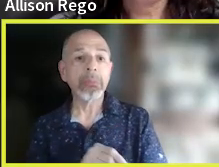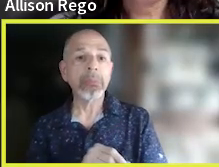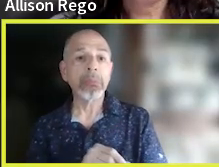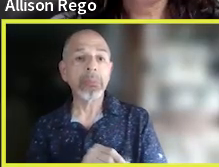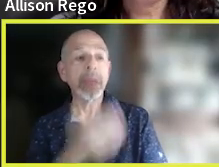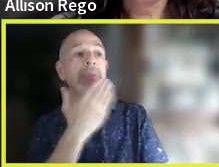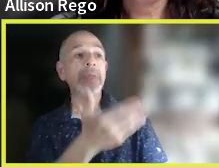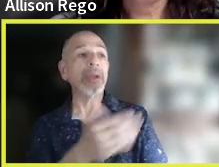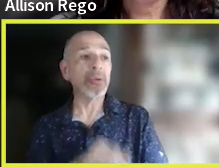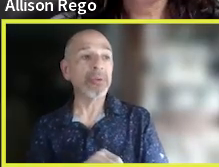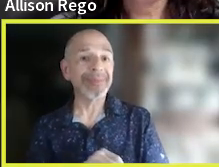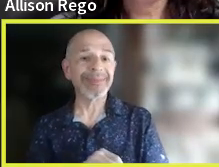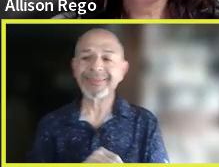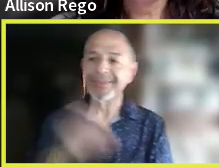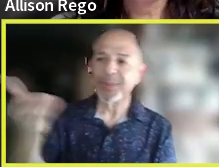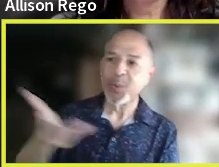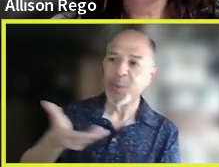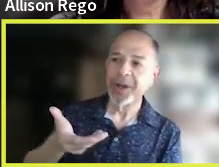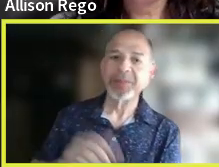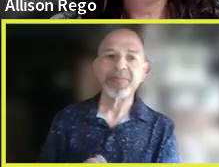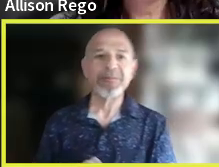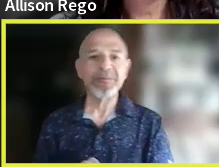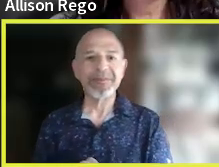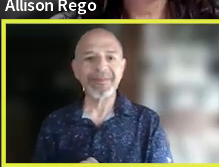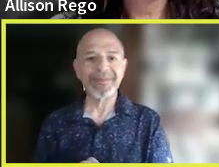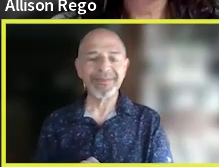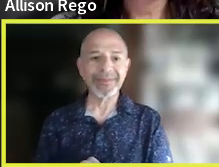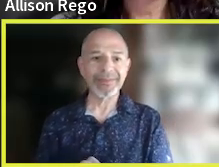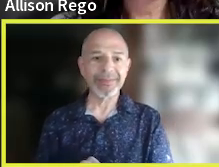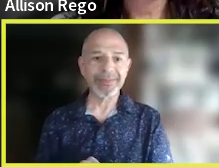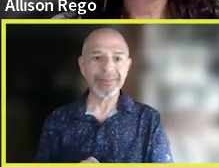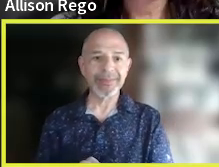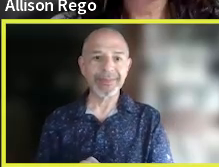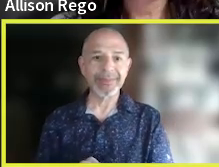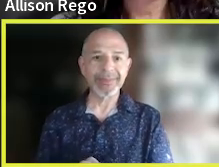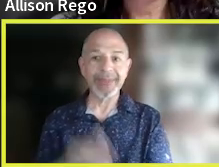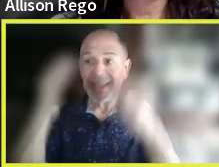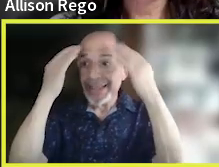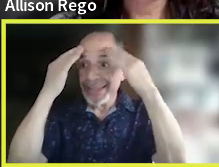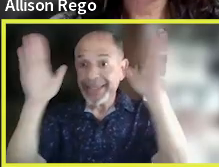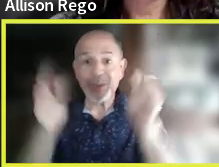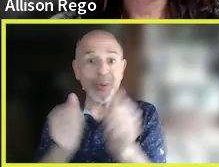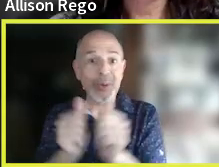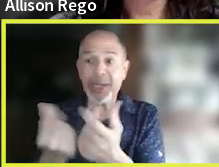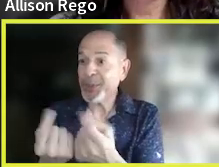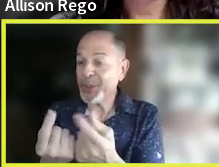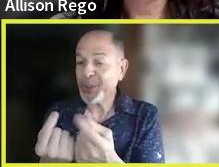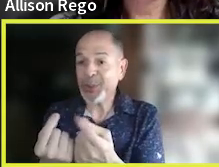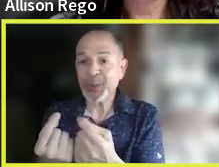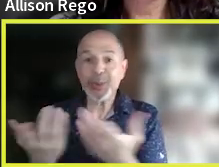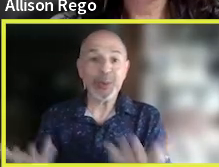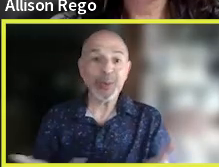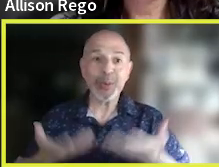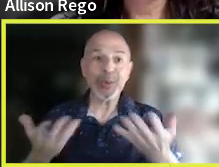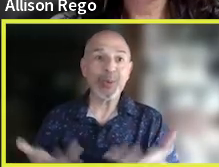Steve. You're welcome. Because I just wasn't sure like how to go about this and everything.